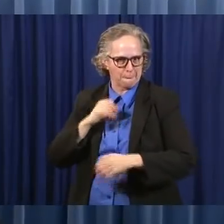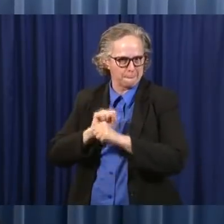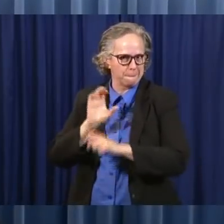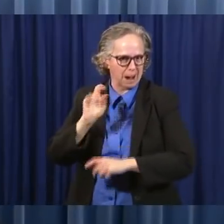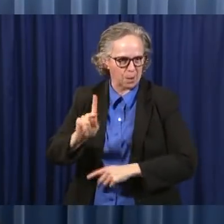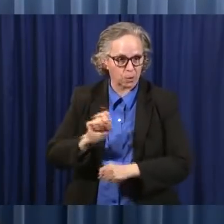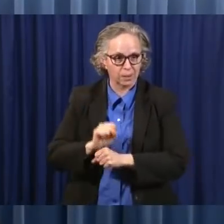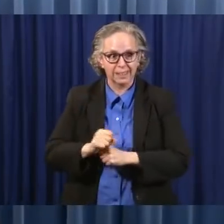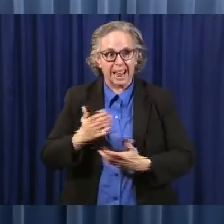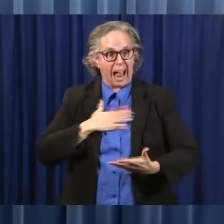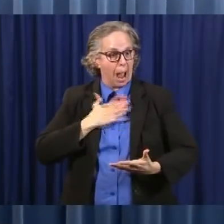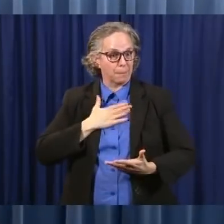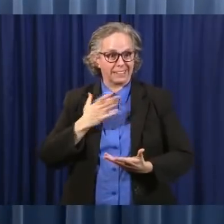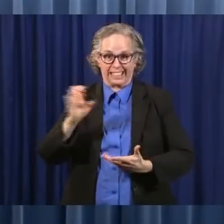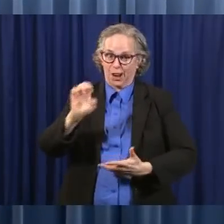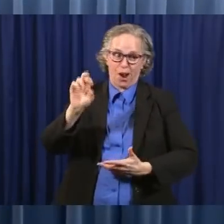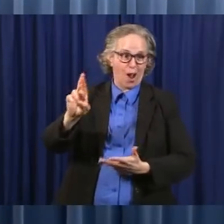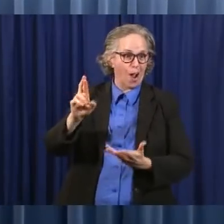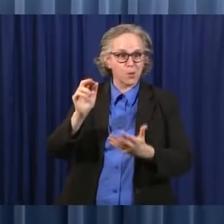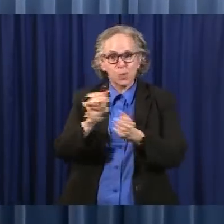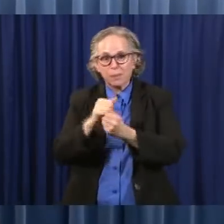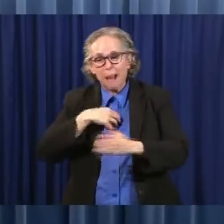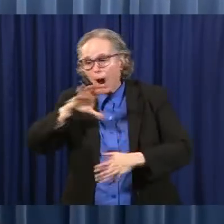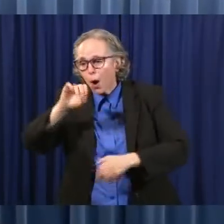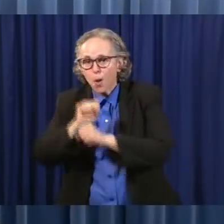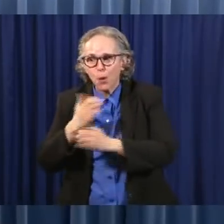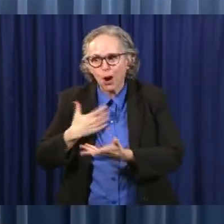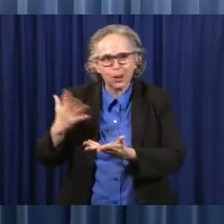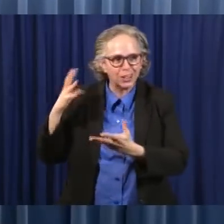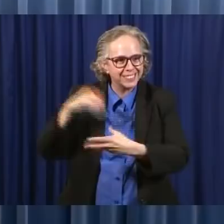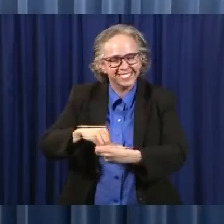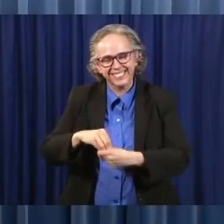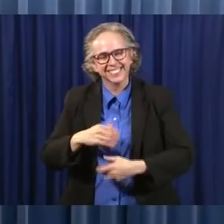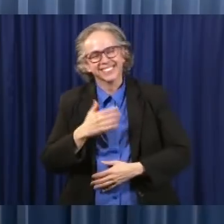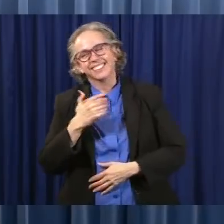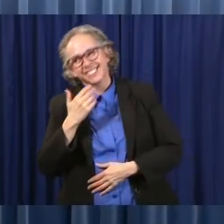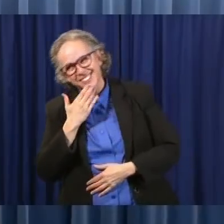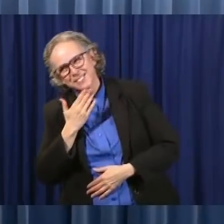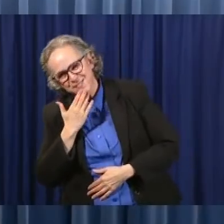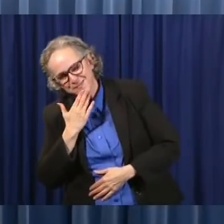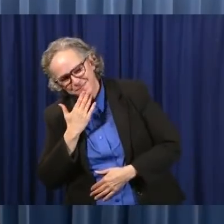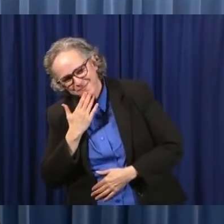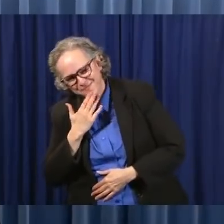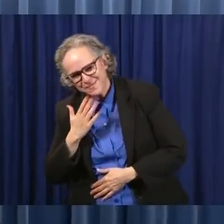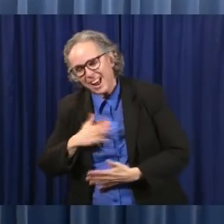my coworkers. I bet it did.